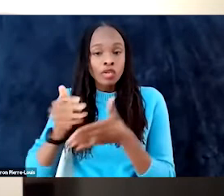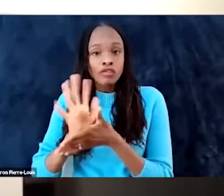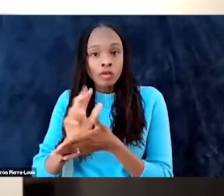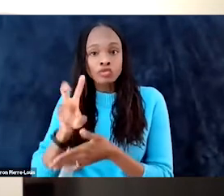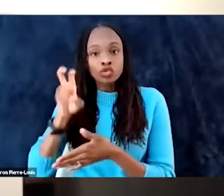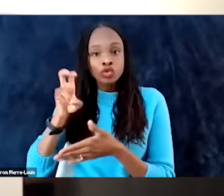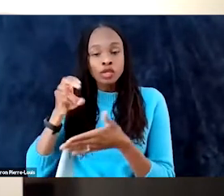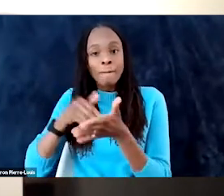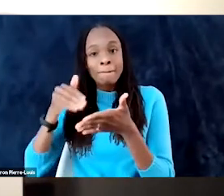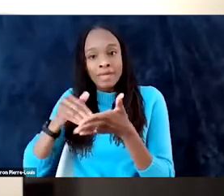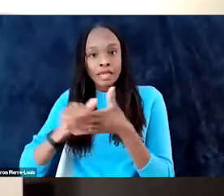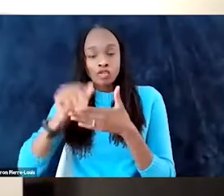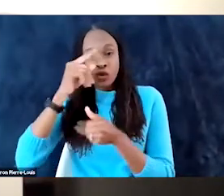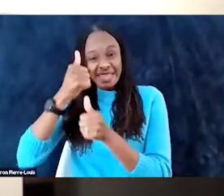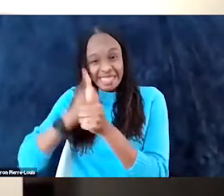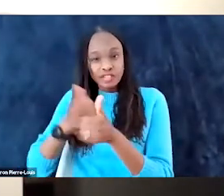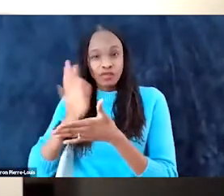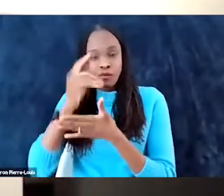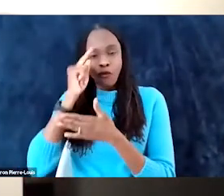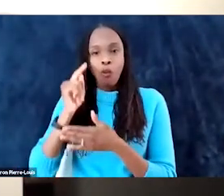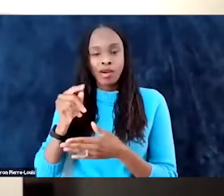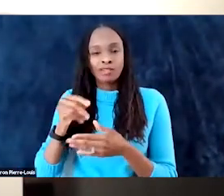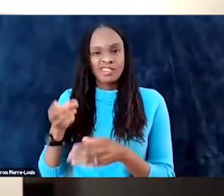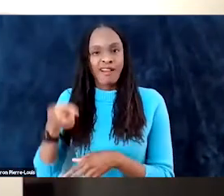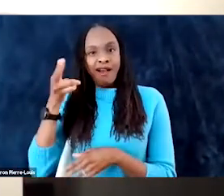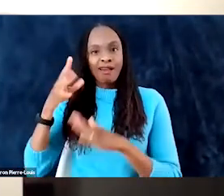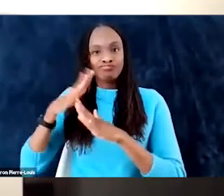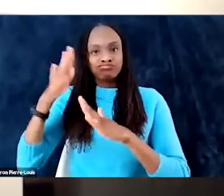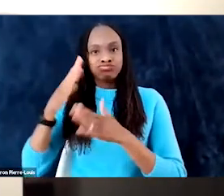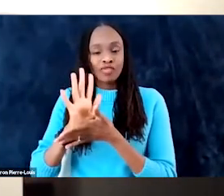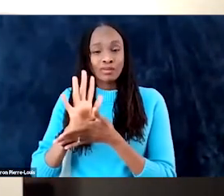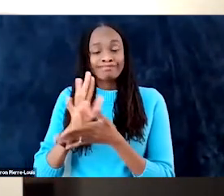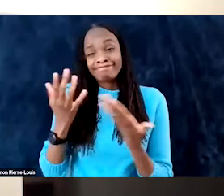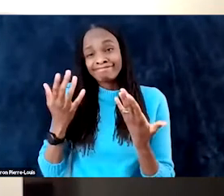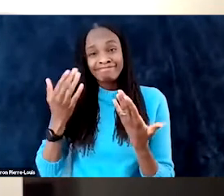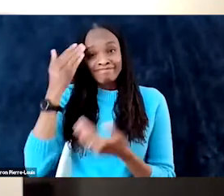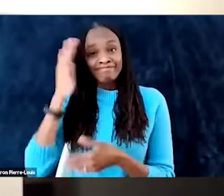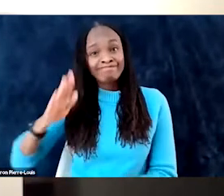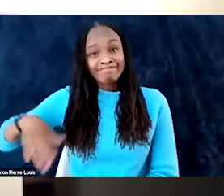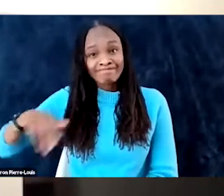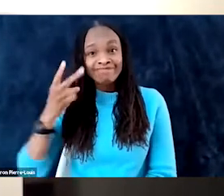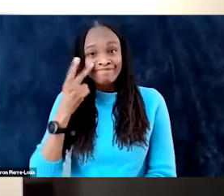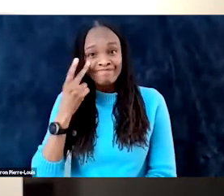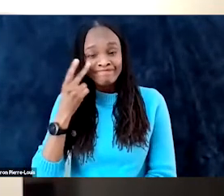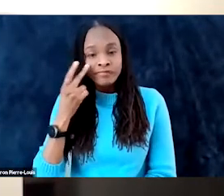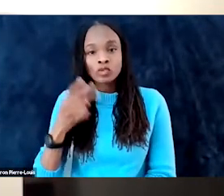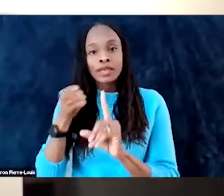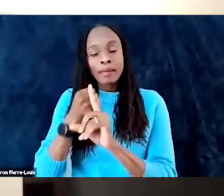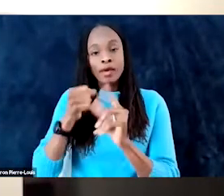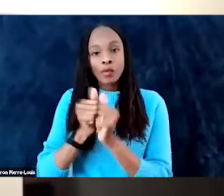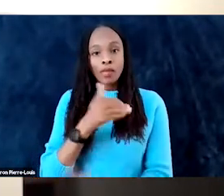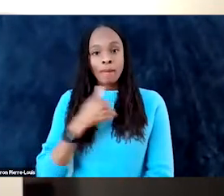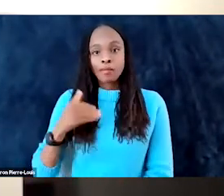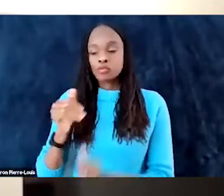million per film for some high-end films remains to be seen. So the impact on members